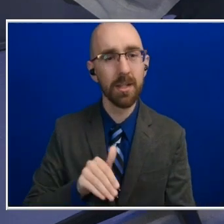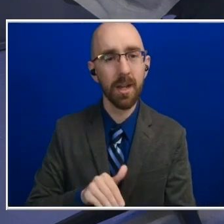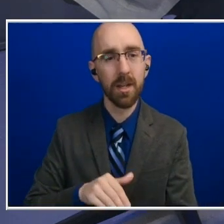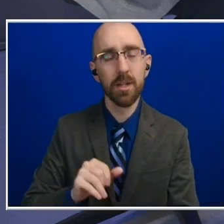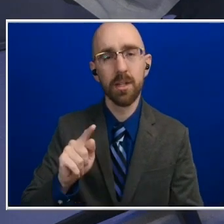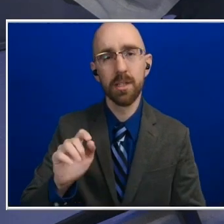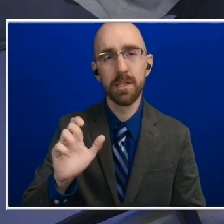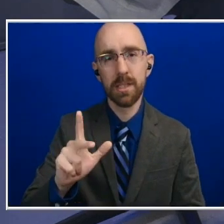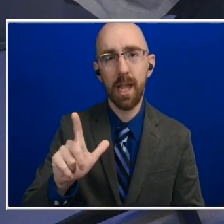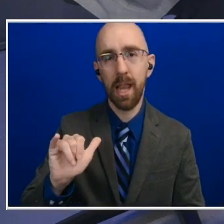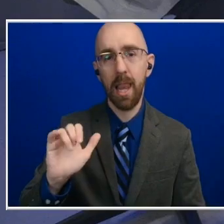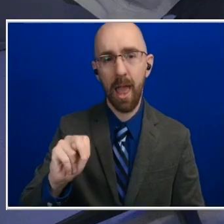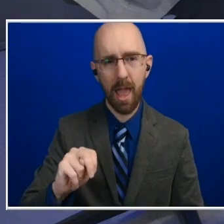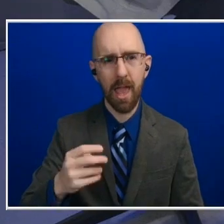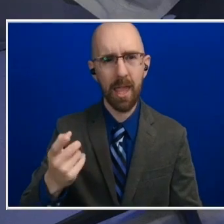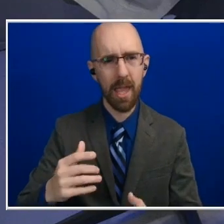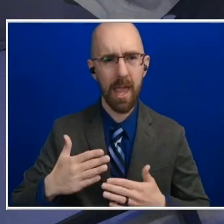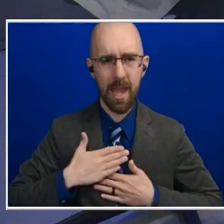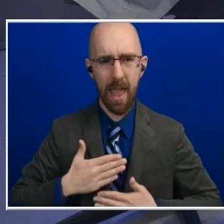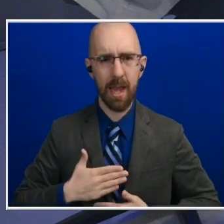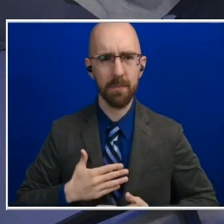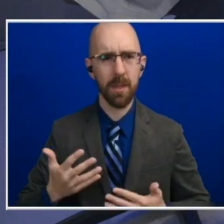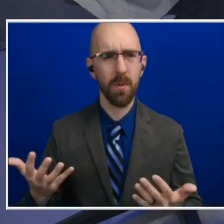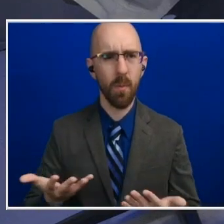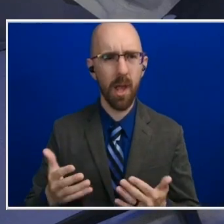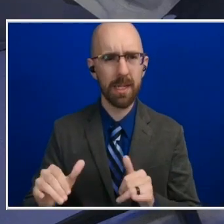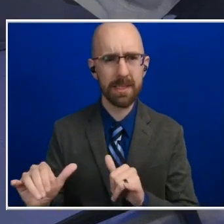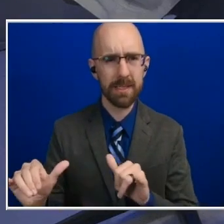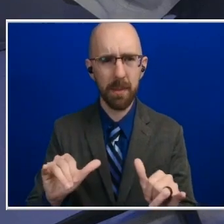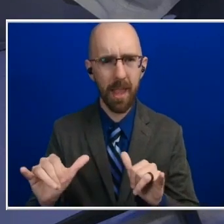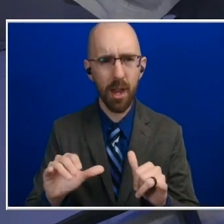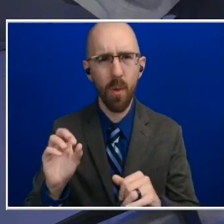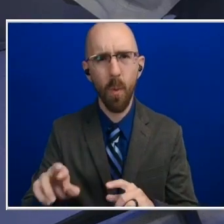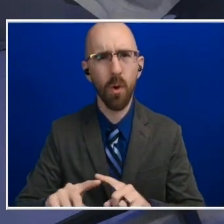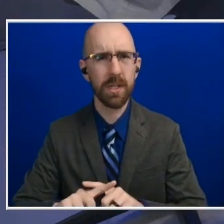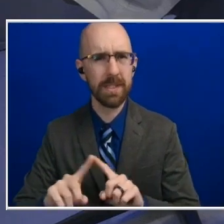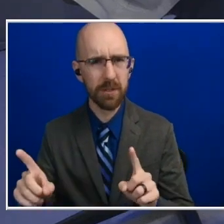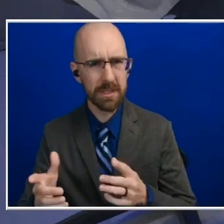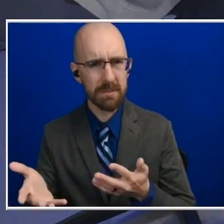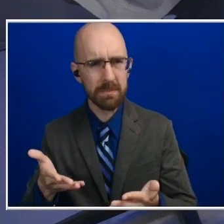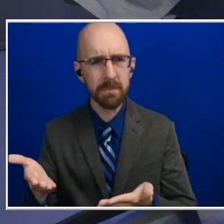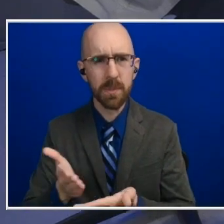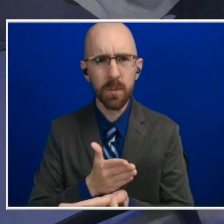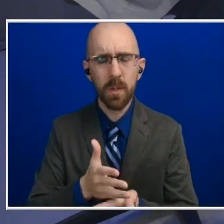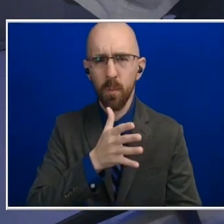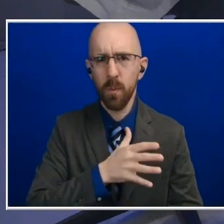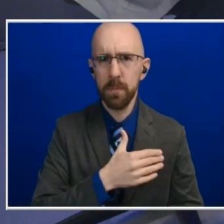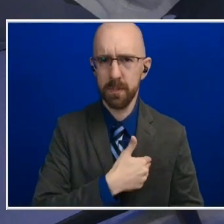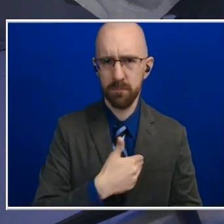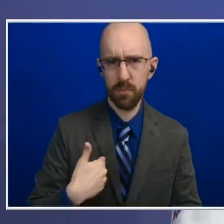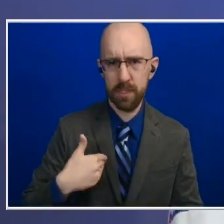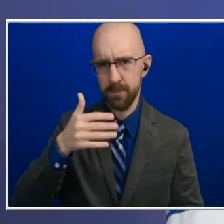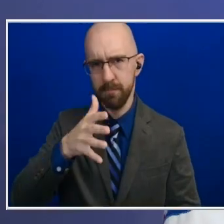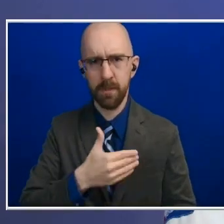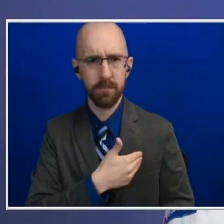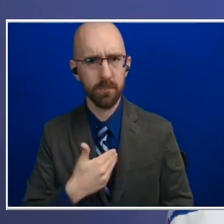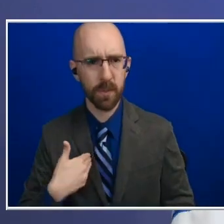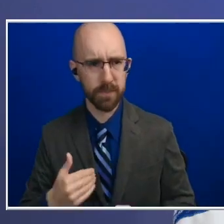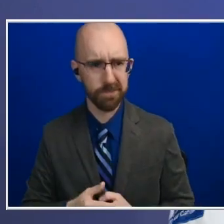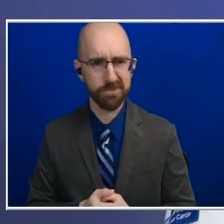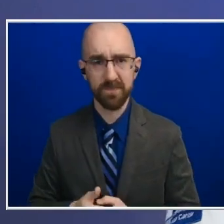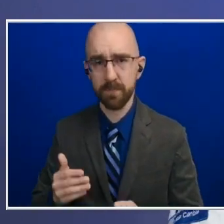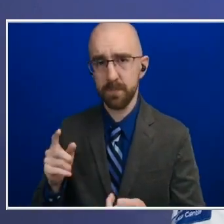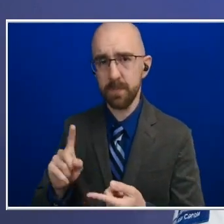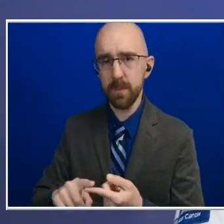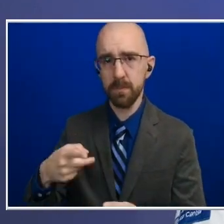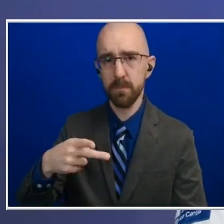what are some of the similarities, I guess, or differences between women's breasts and men's breasts? So up until puberty, the